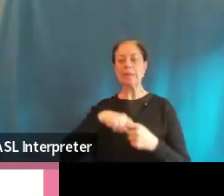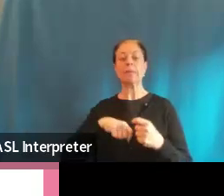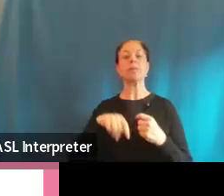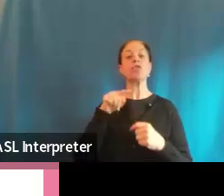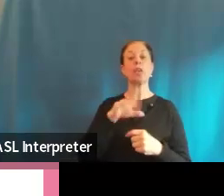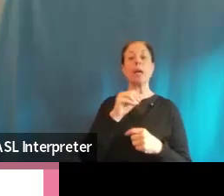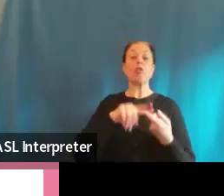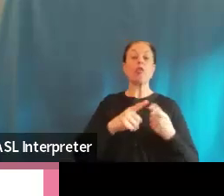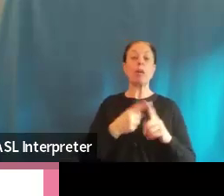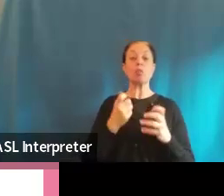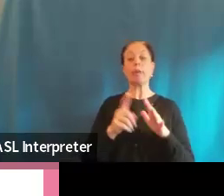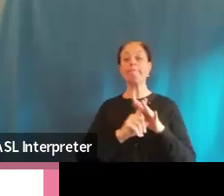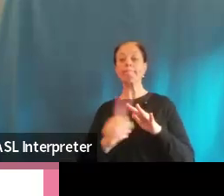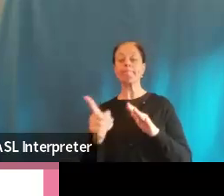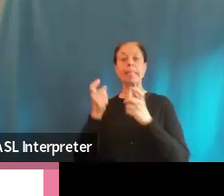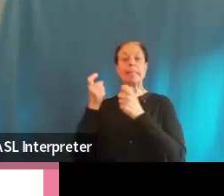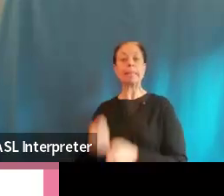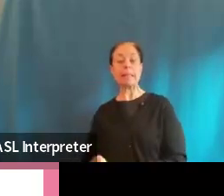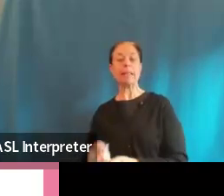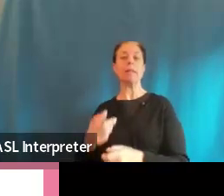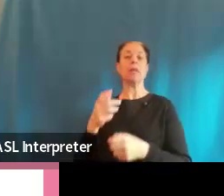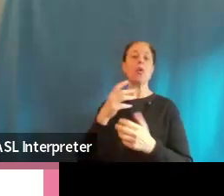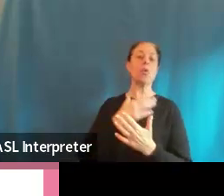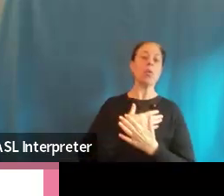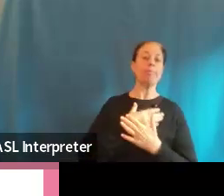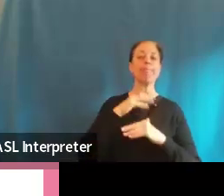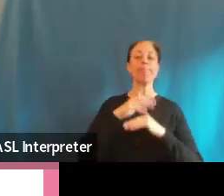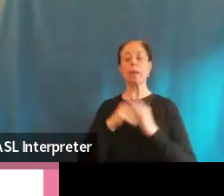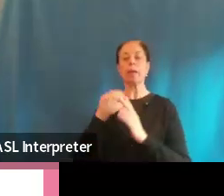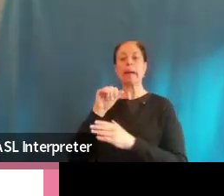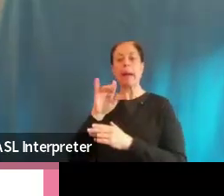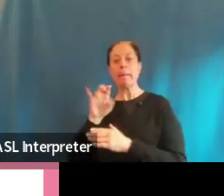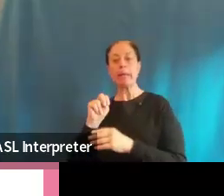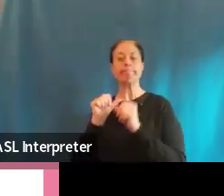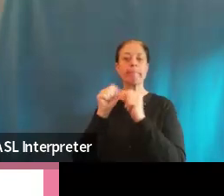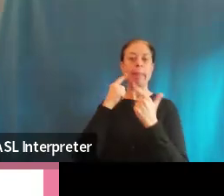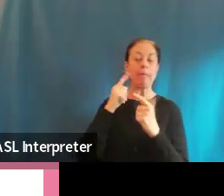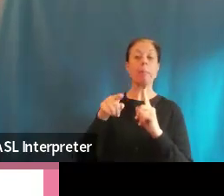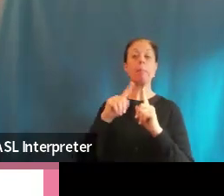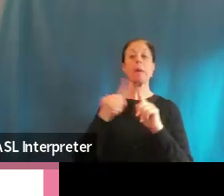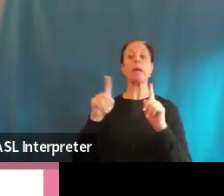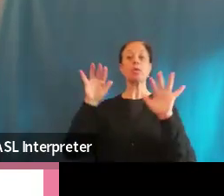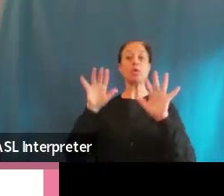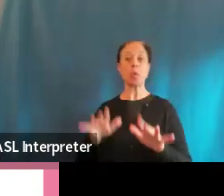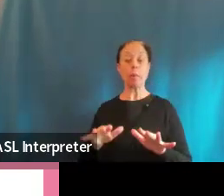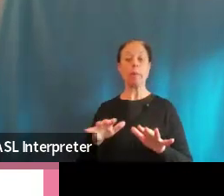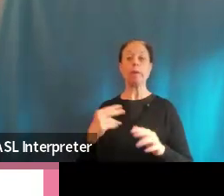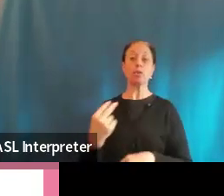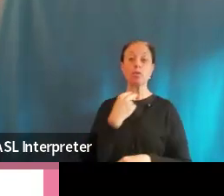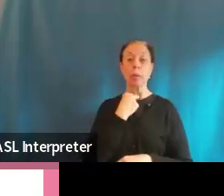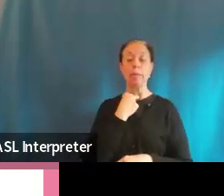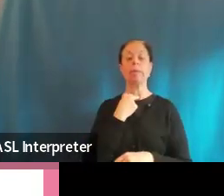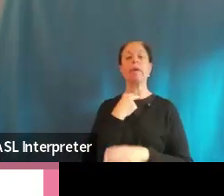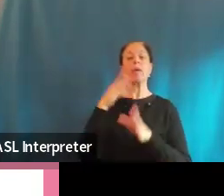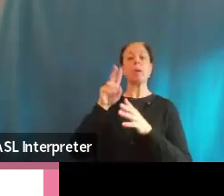a carefree ski getaway, powdery slopes, cozy cabins, endless laughs. But when a storm traps them and